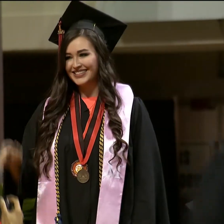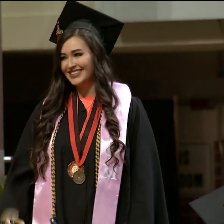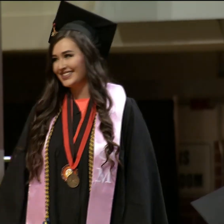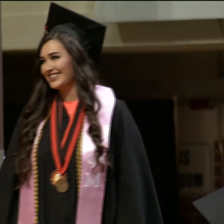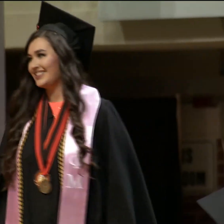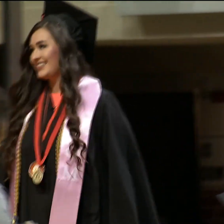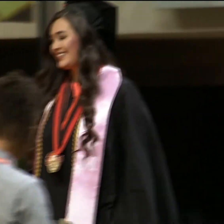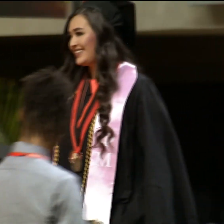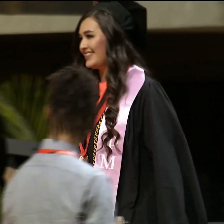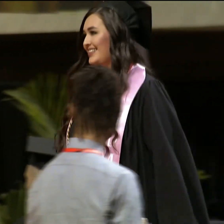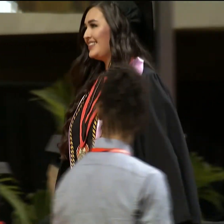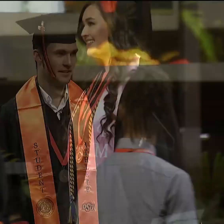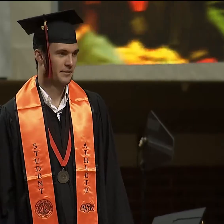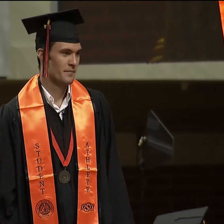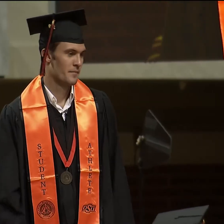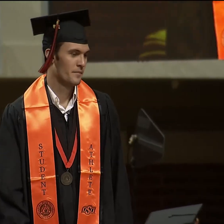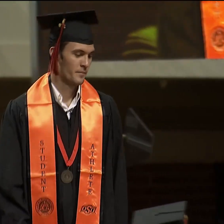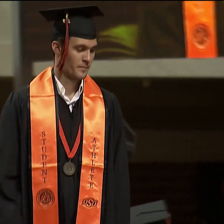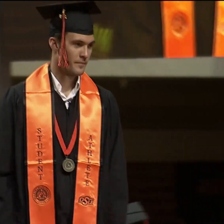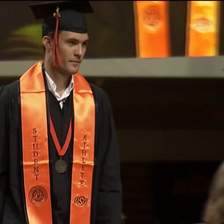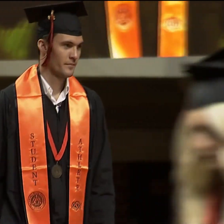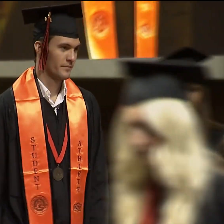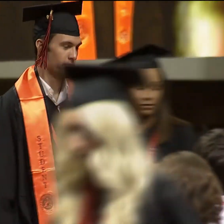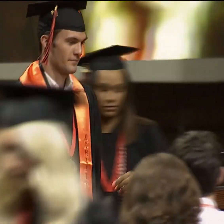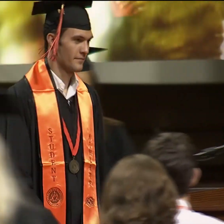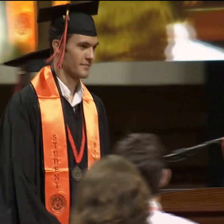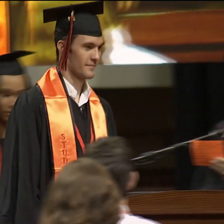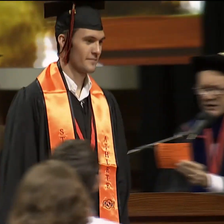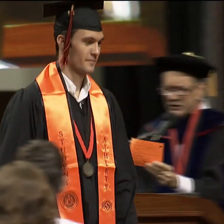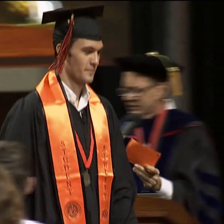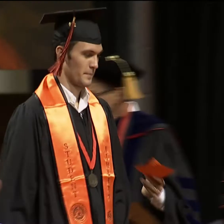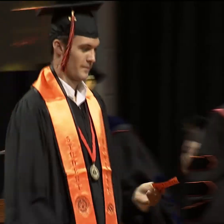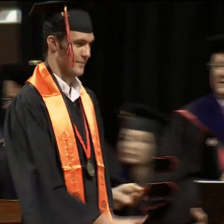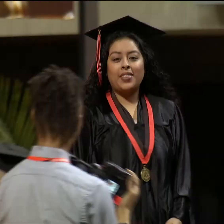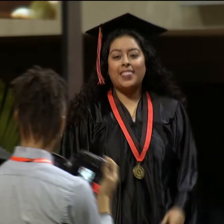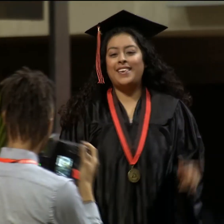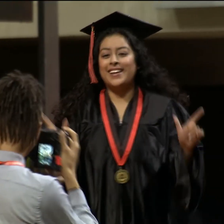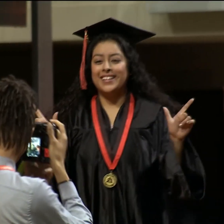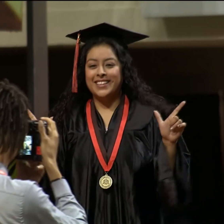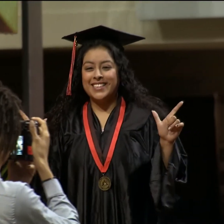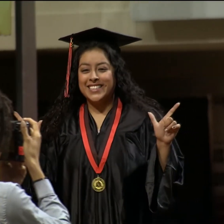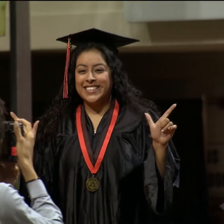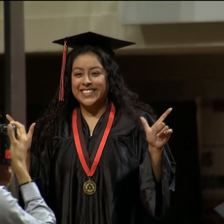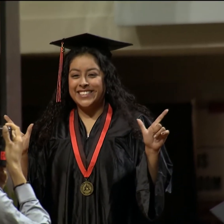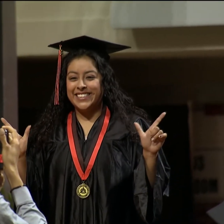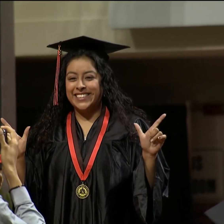Audrey Marie Zinn. Blake Scott.